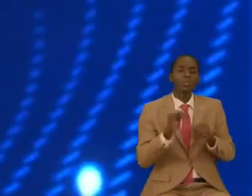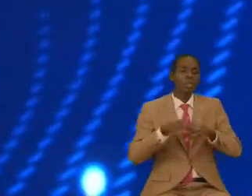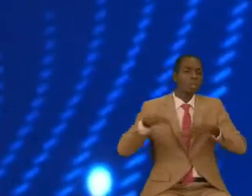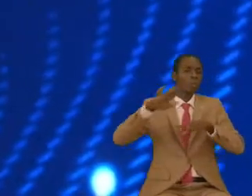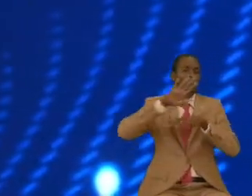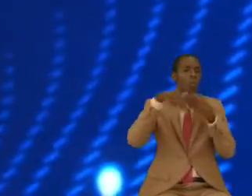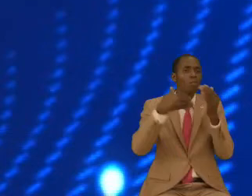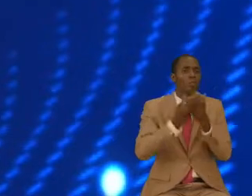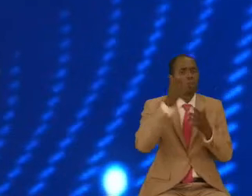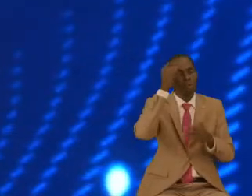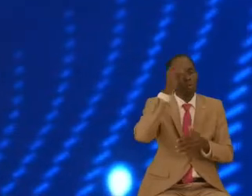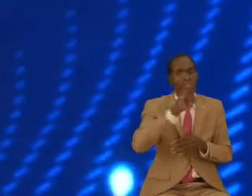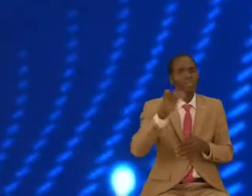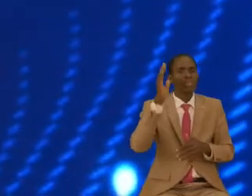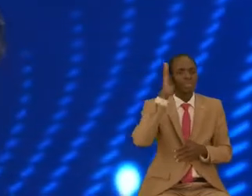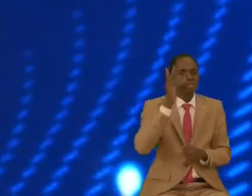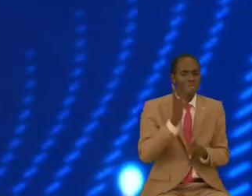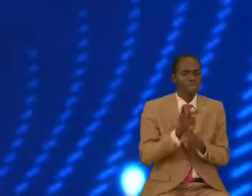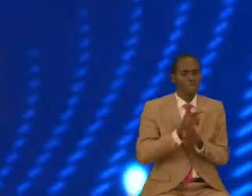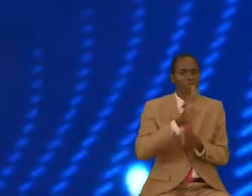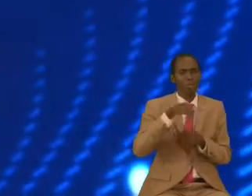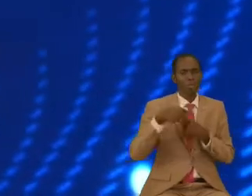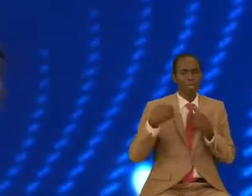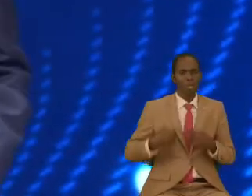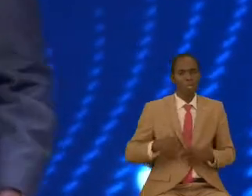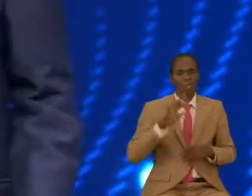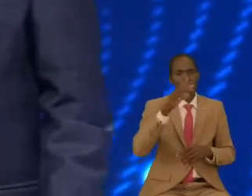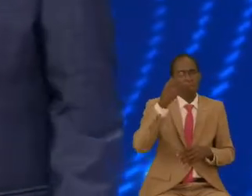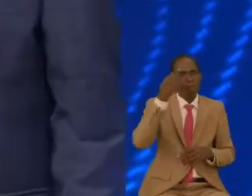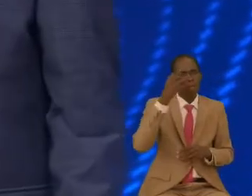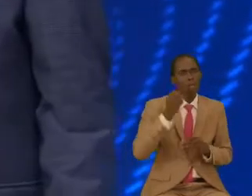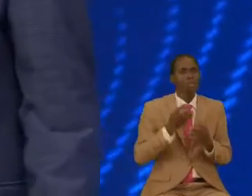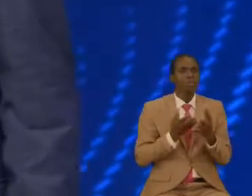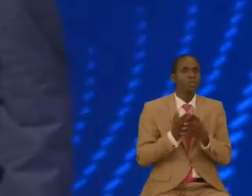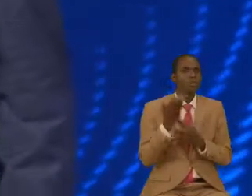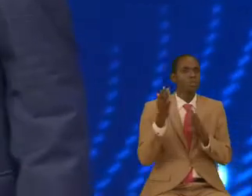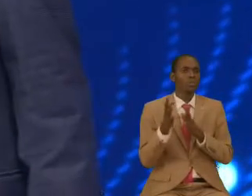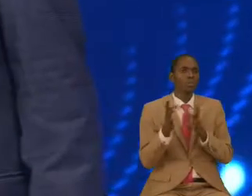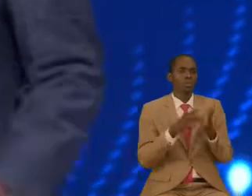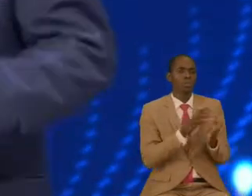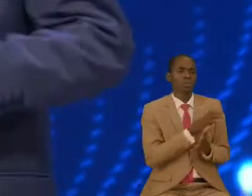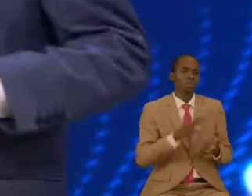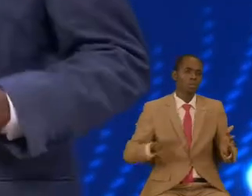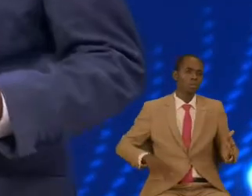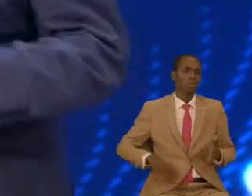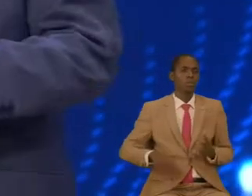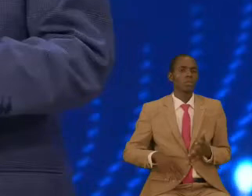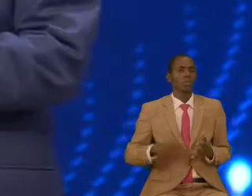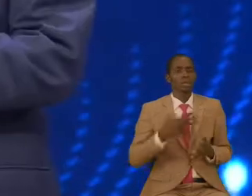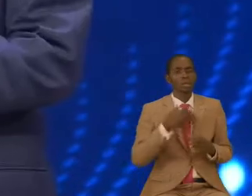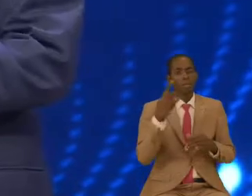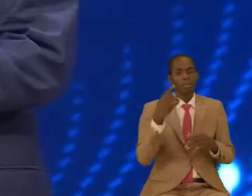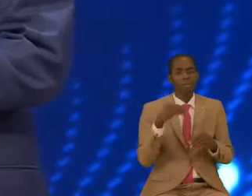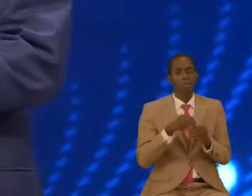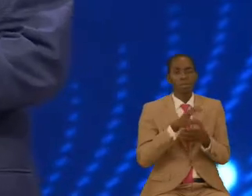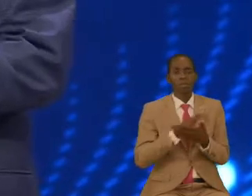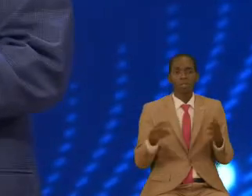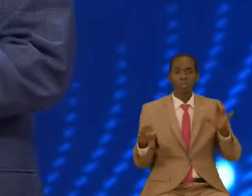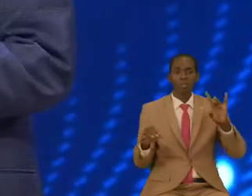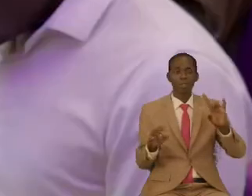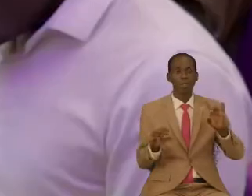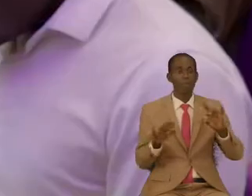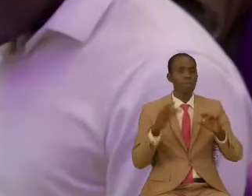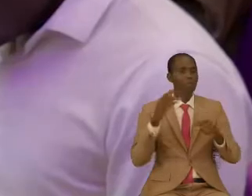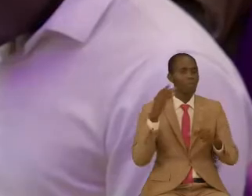understanding, shall keep your heart and minds through Jesus Christ. And then in verse 8, it